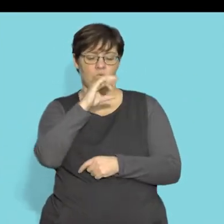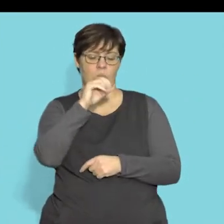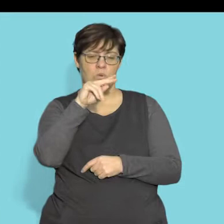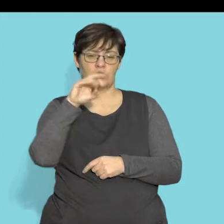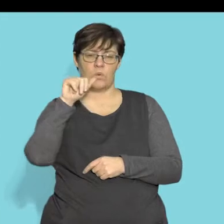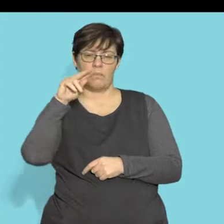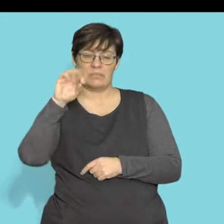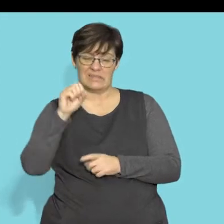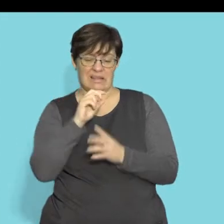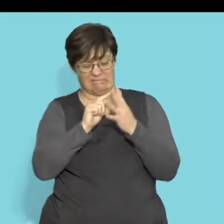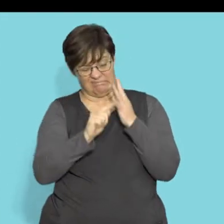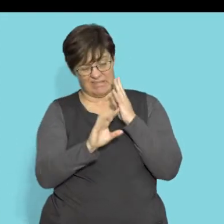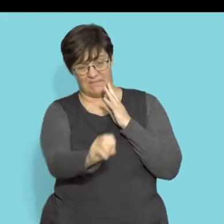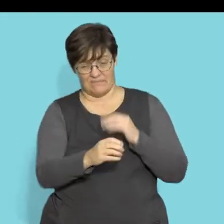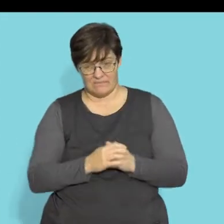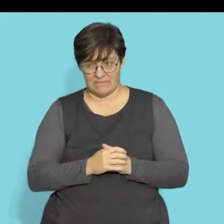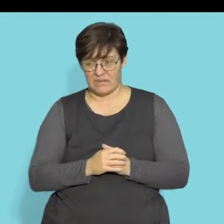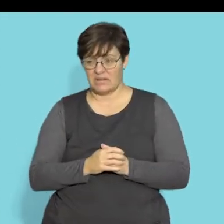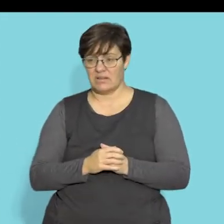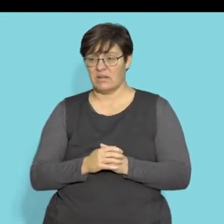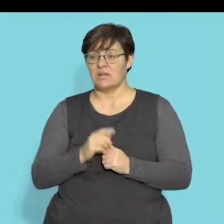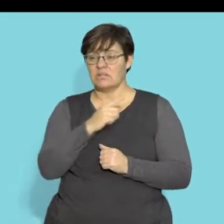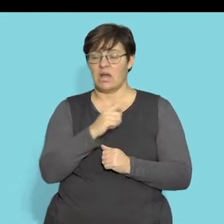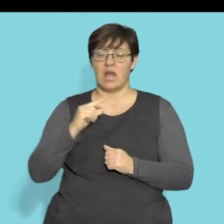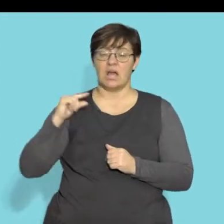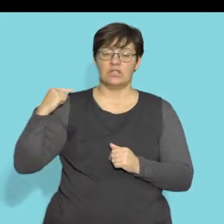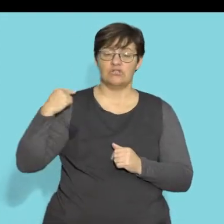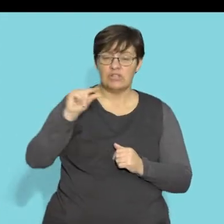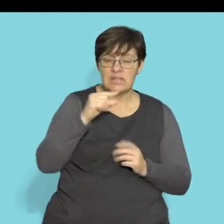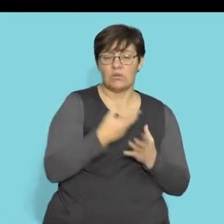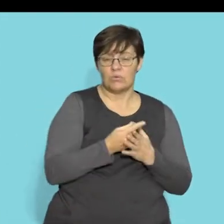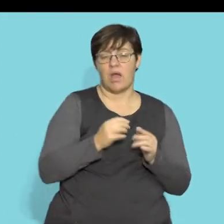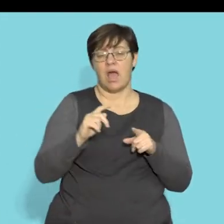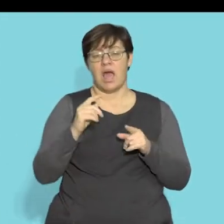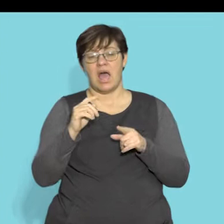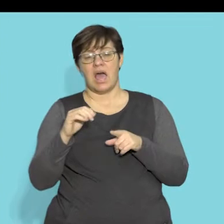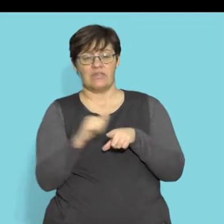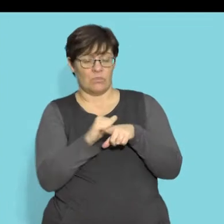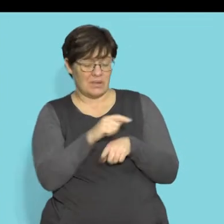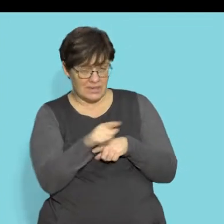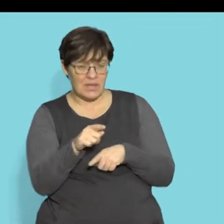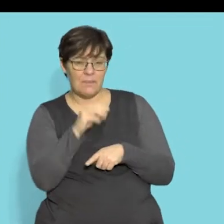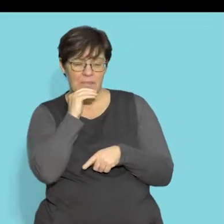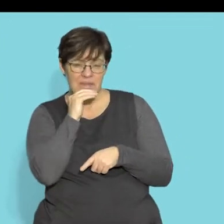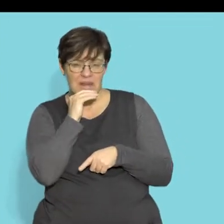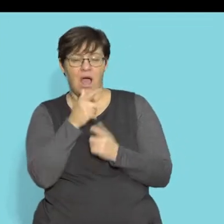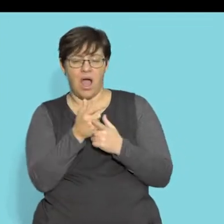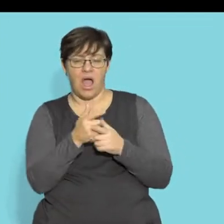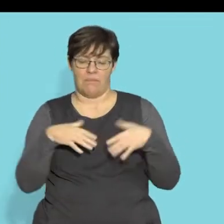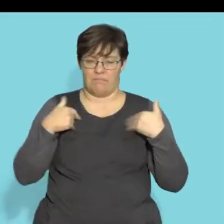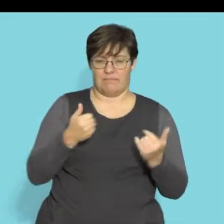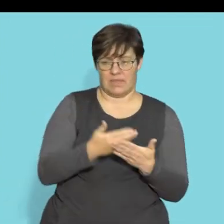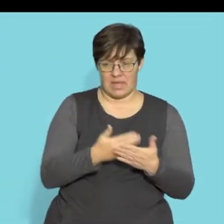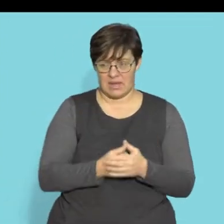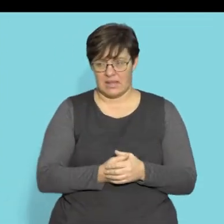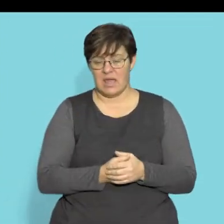processes. The idea of using genes to treat certain conditions we refer to as gene therapy.